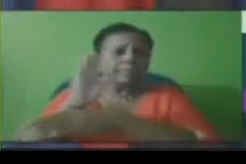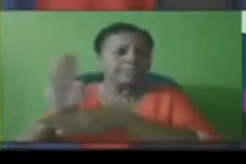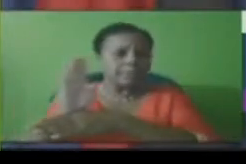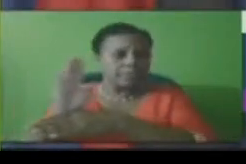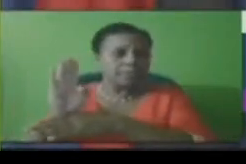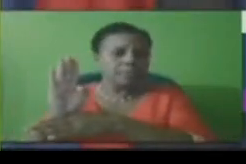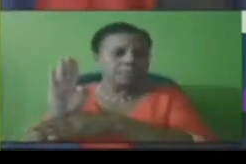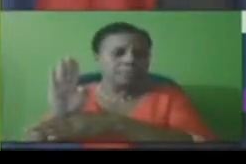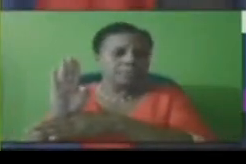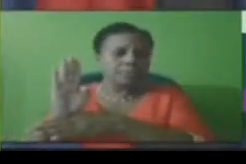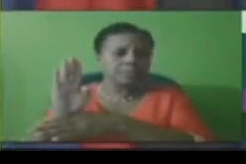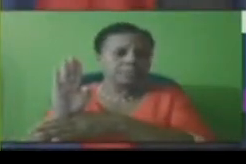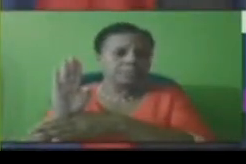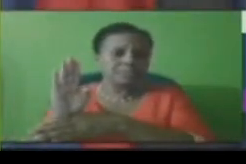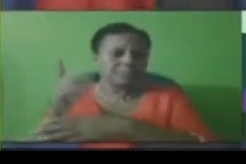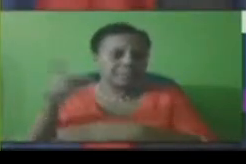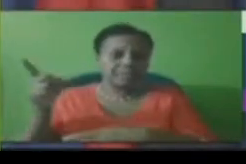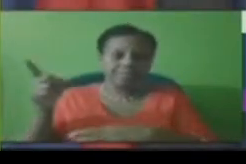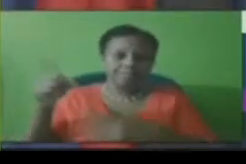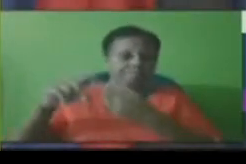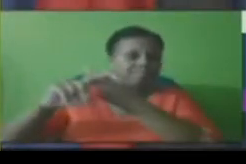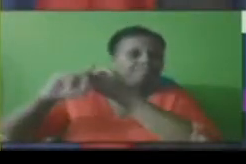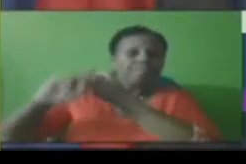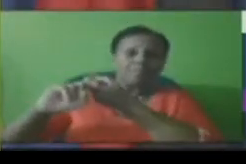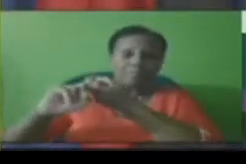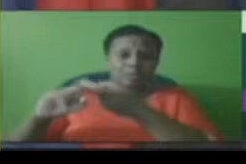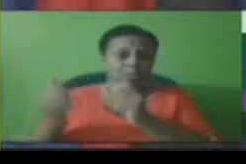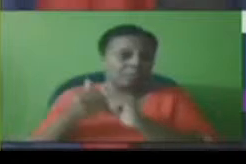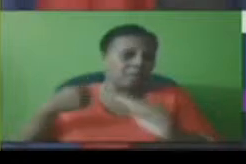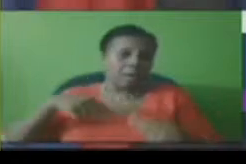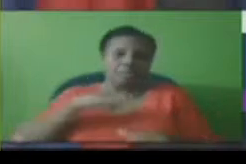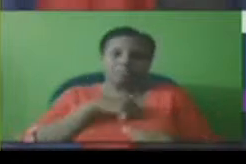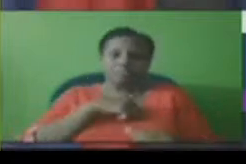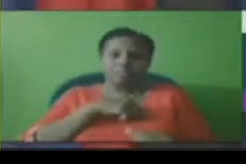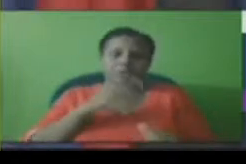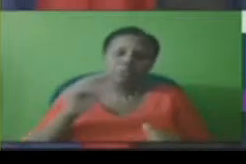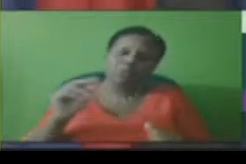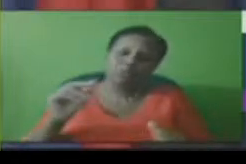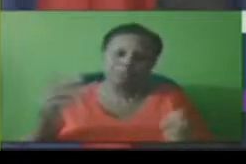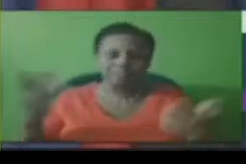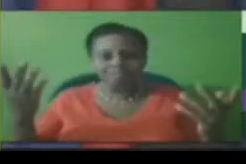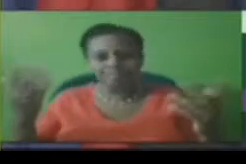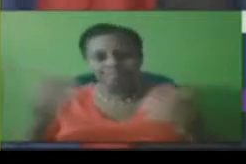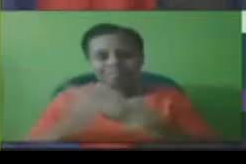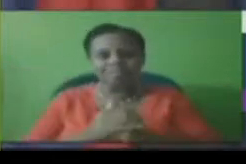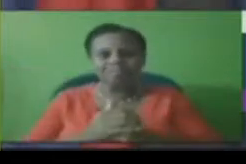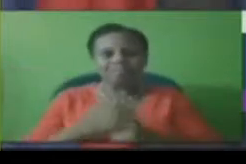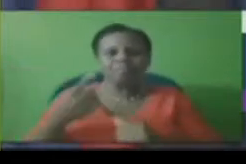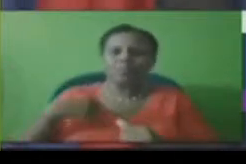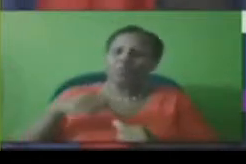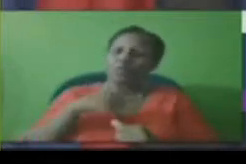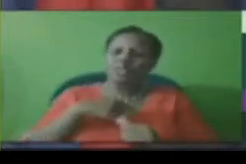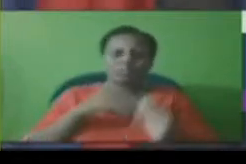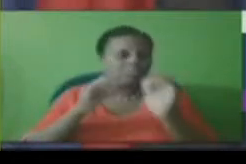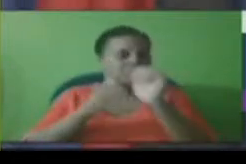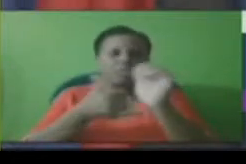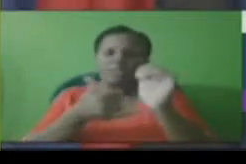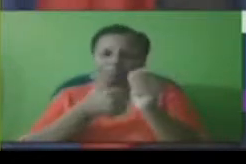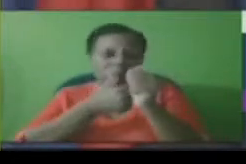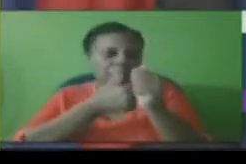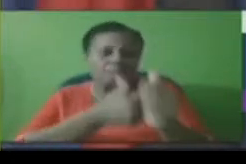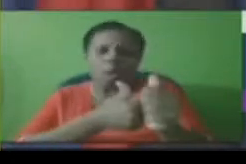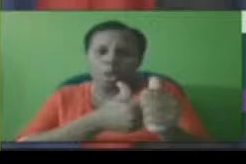the whole question, even though we all subscribe to the WHO as the umbrella body to